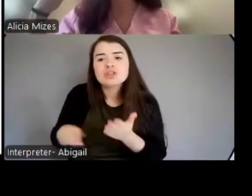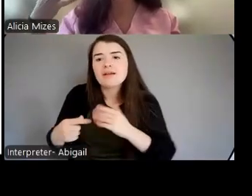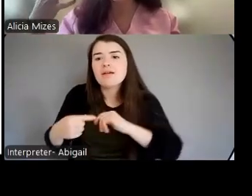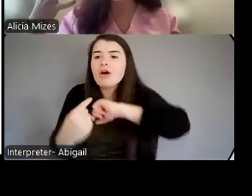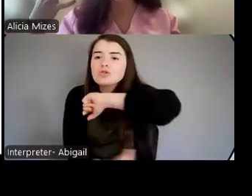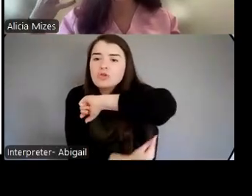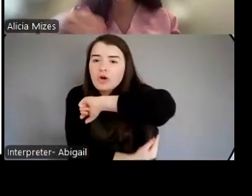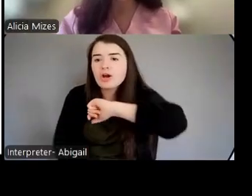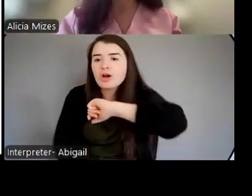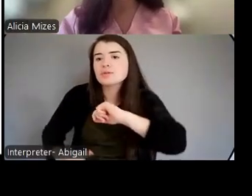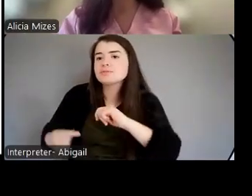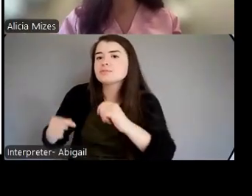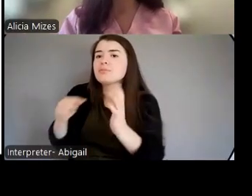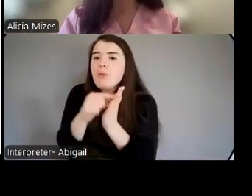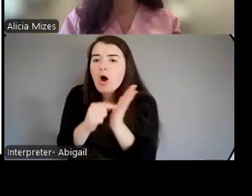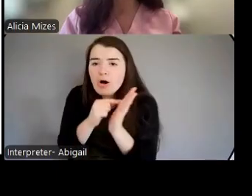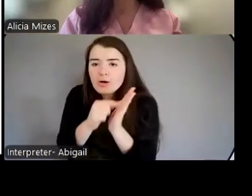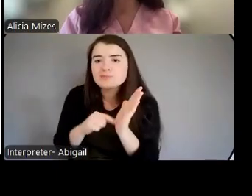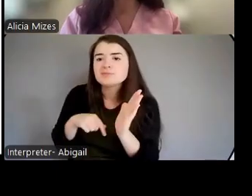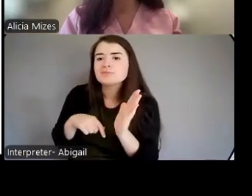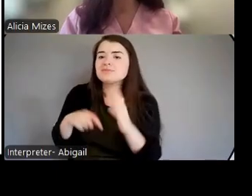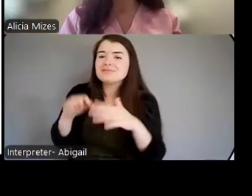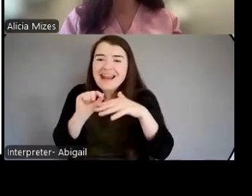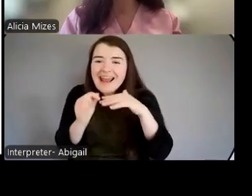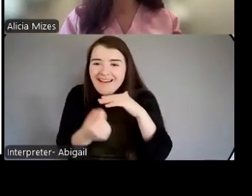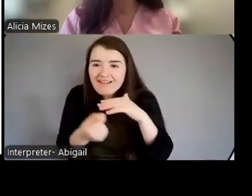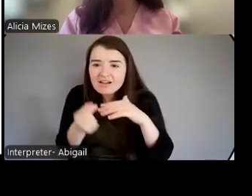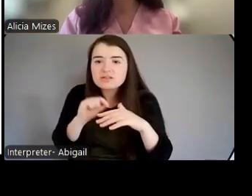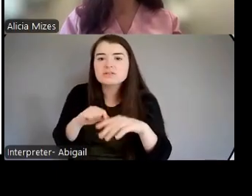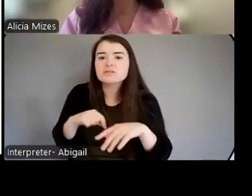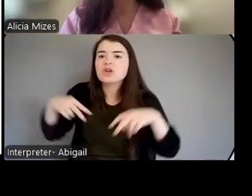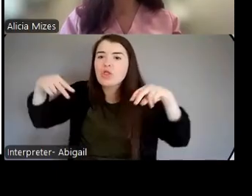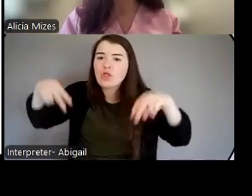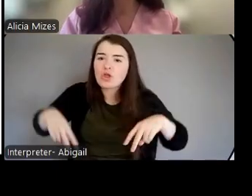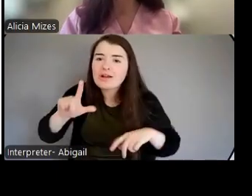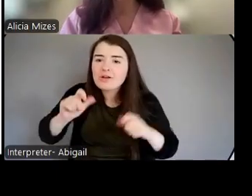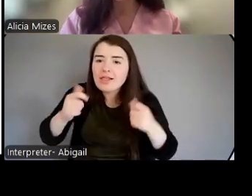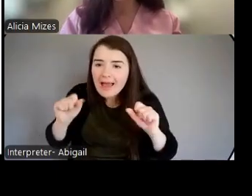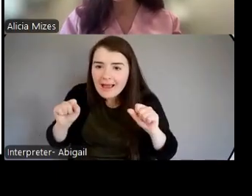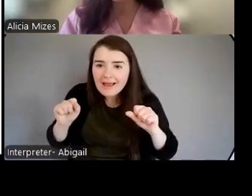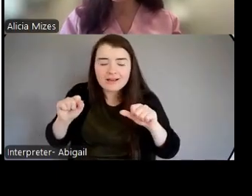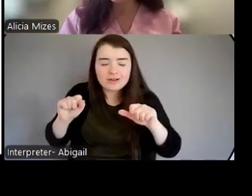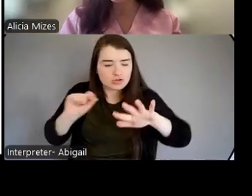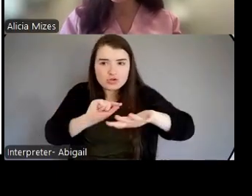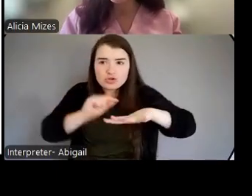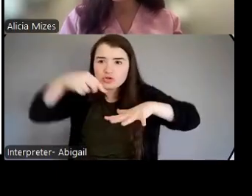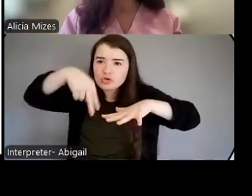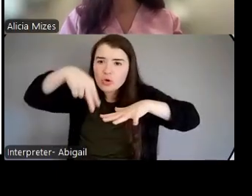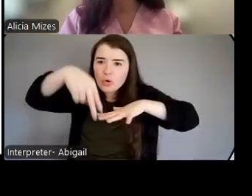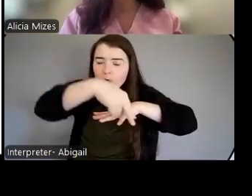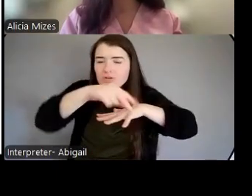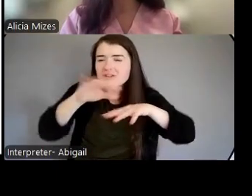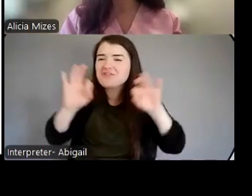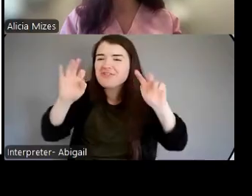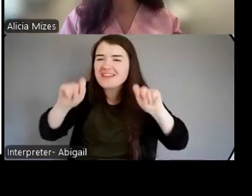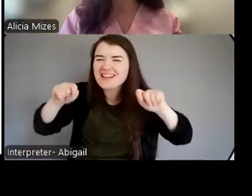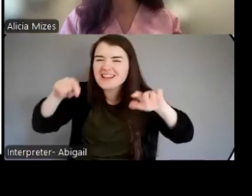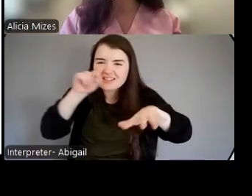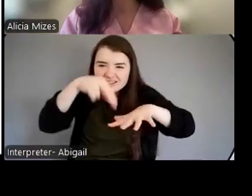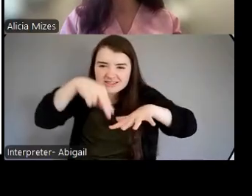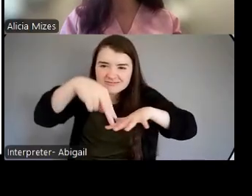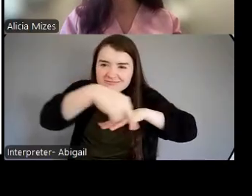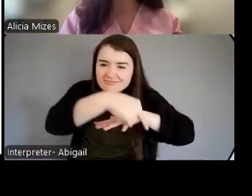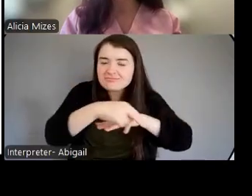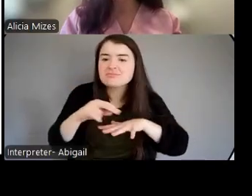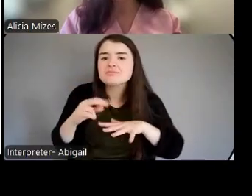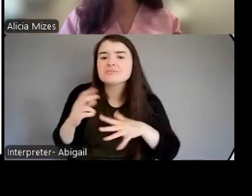check under your nails. You should look at your legs, look in between your toes, and look at the bottoms of your feet. These non-sun exposed